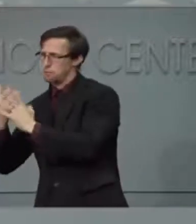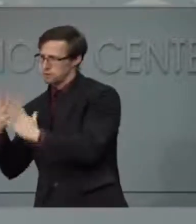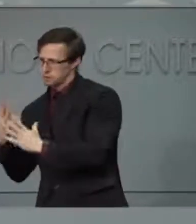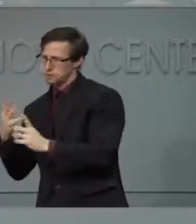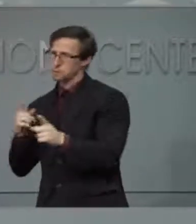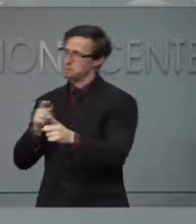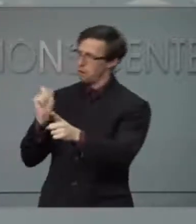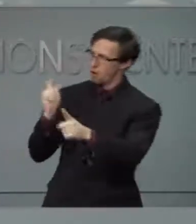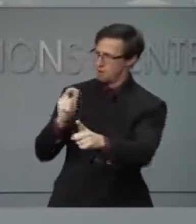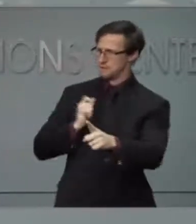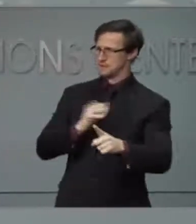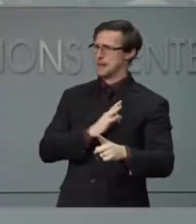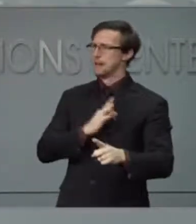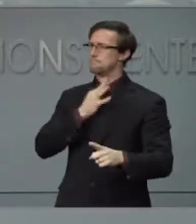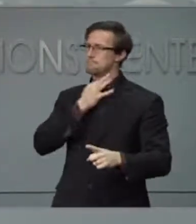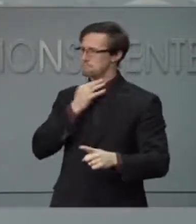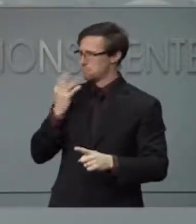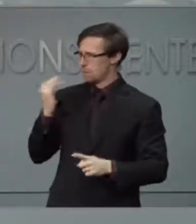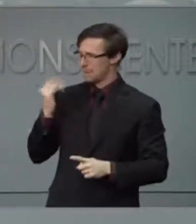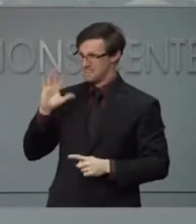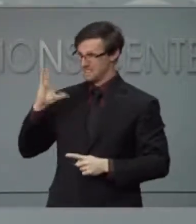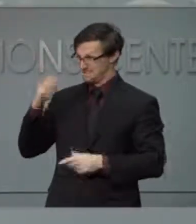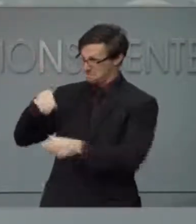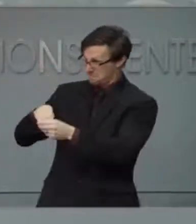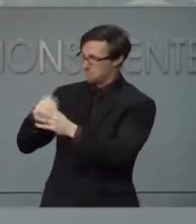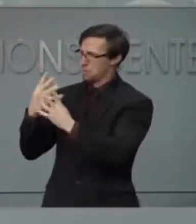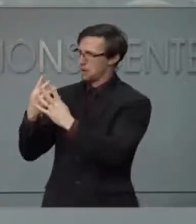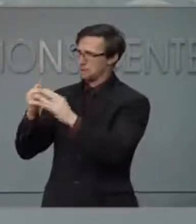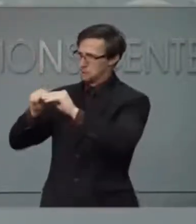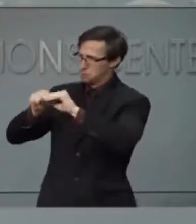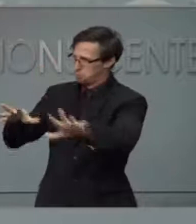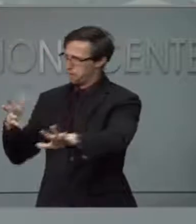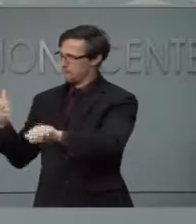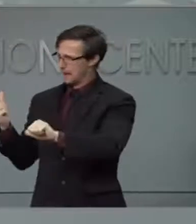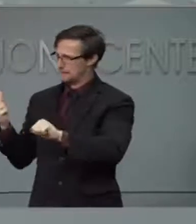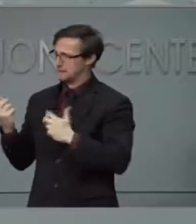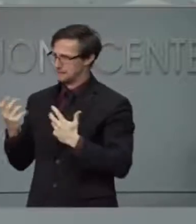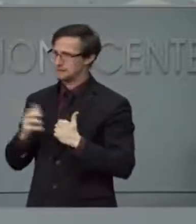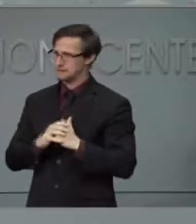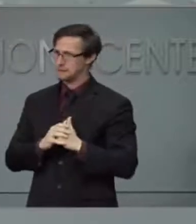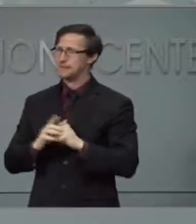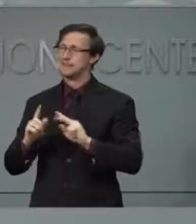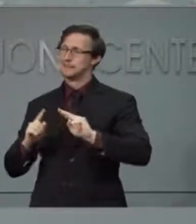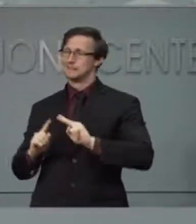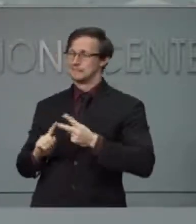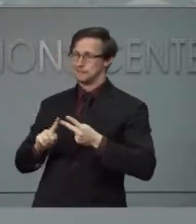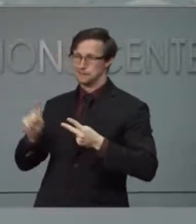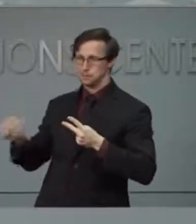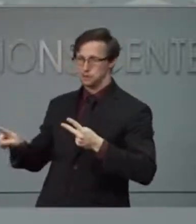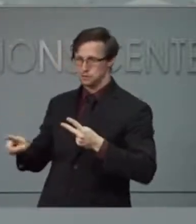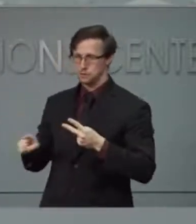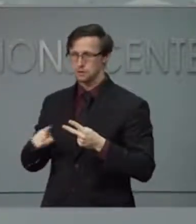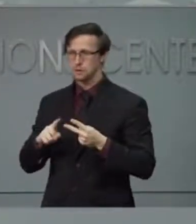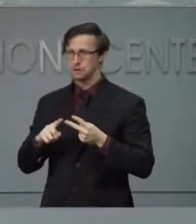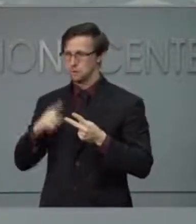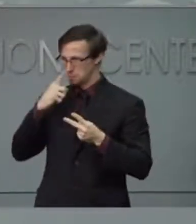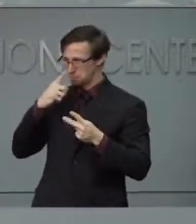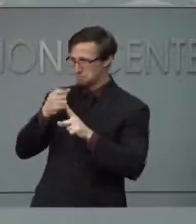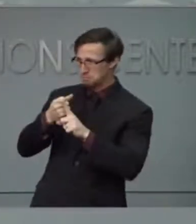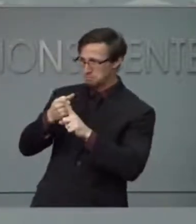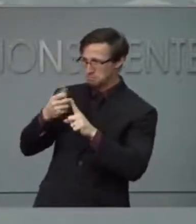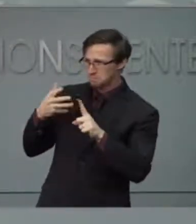vaccinating all prisoners, just given the rate of spread. And then as a second piece to that, I was wondering if you could talk a little bit